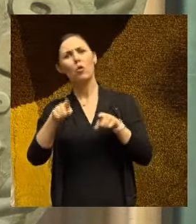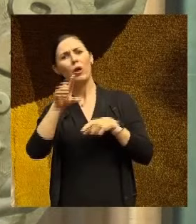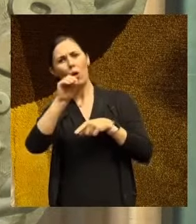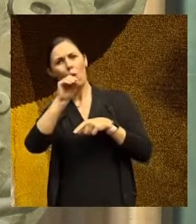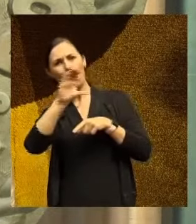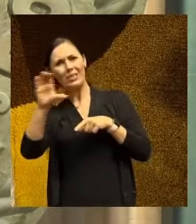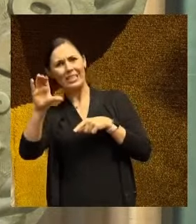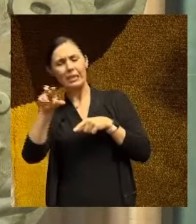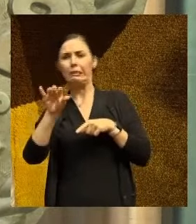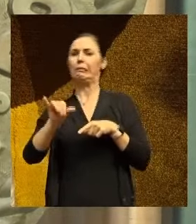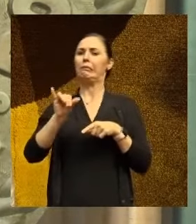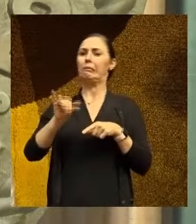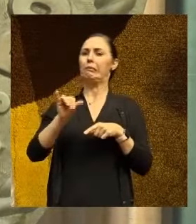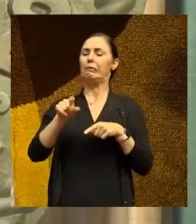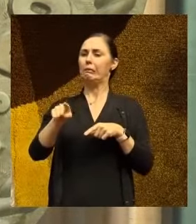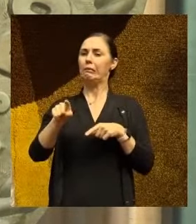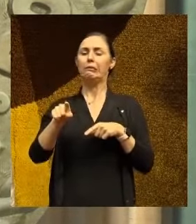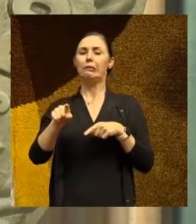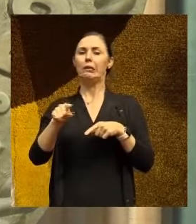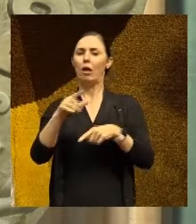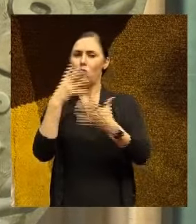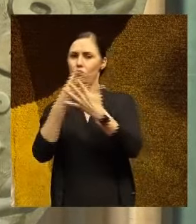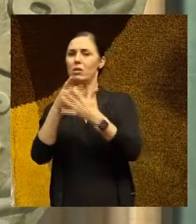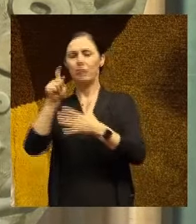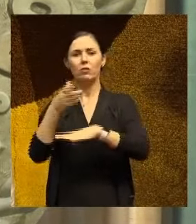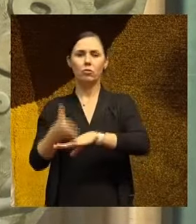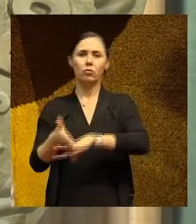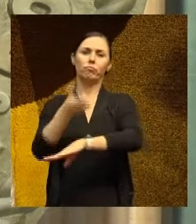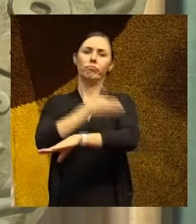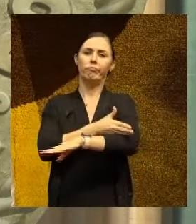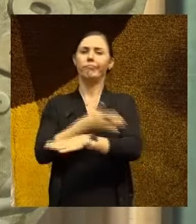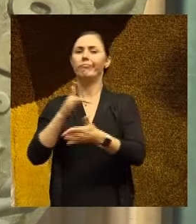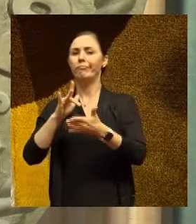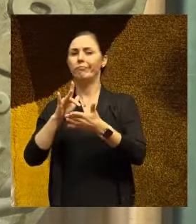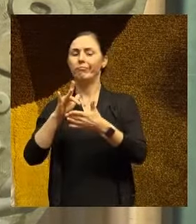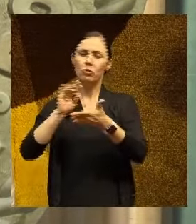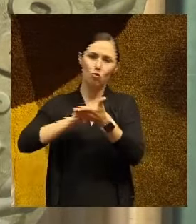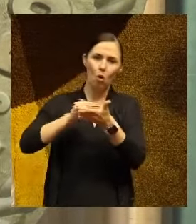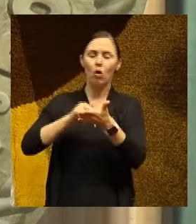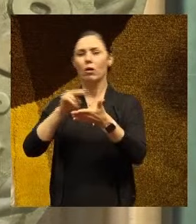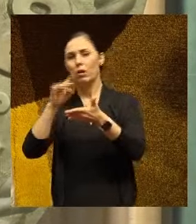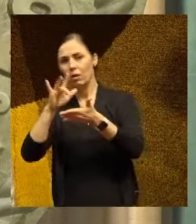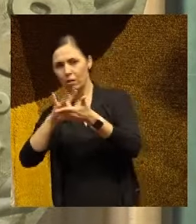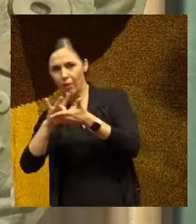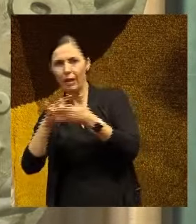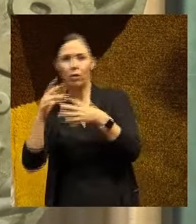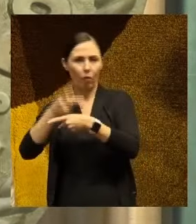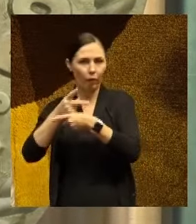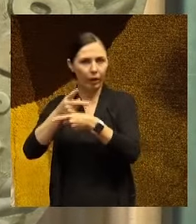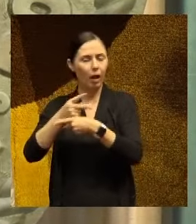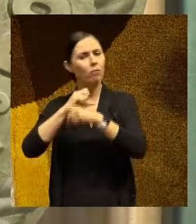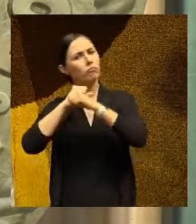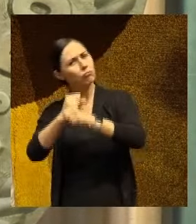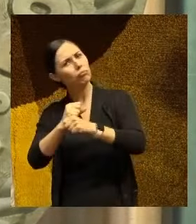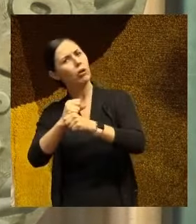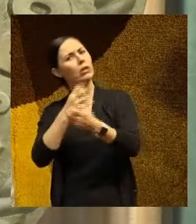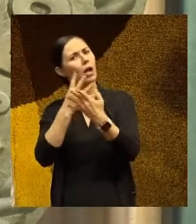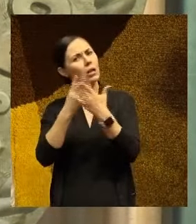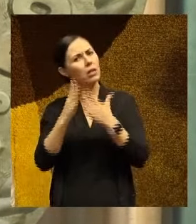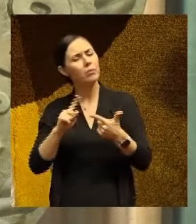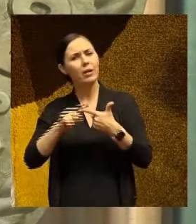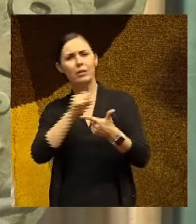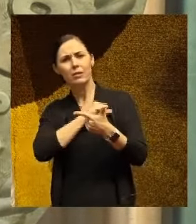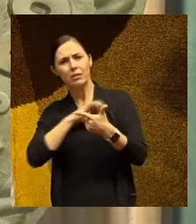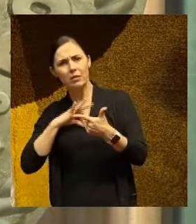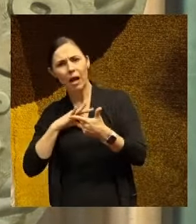medical facilities in our prisons to protect the health of our inmates, staff, and the general public.